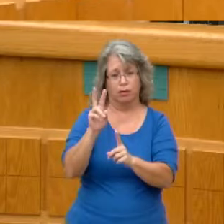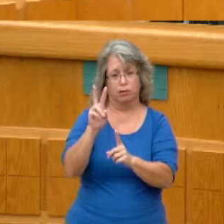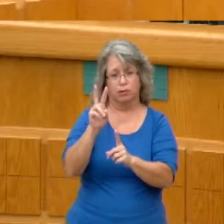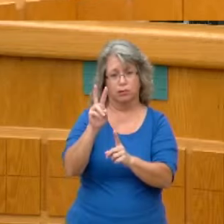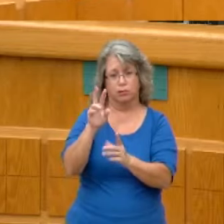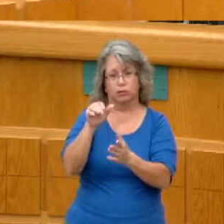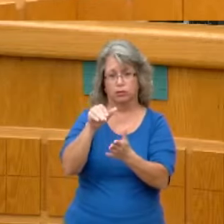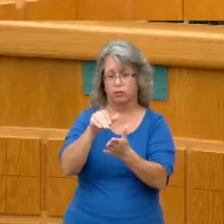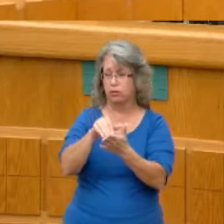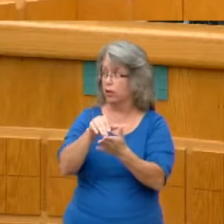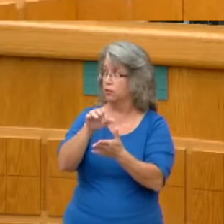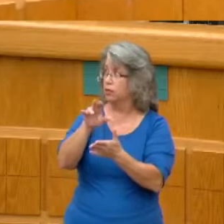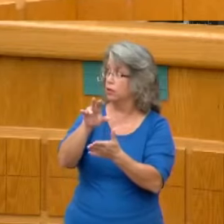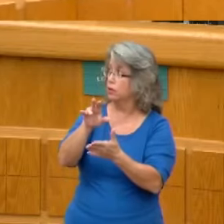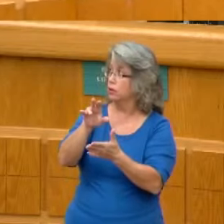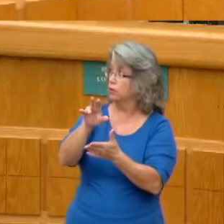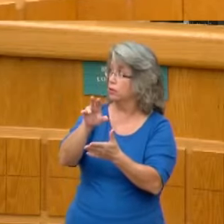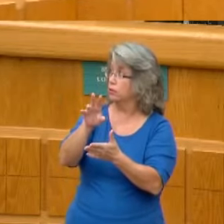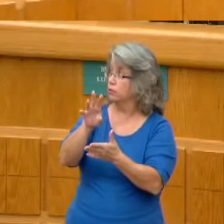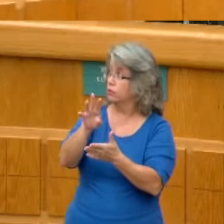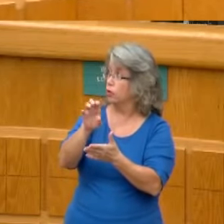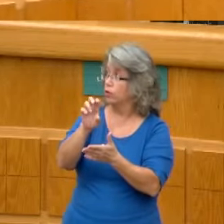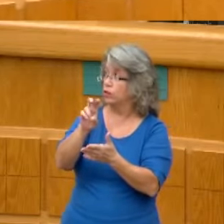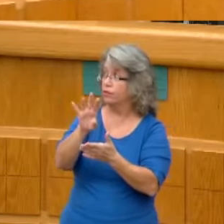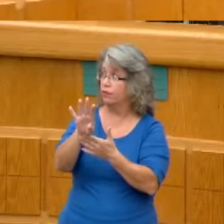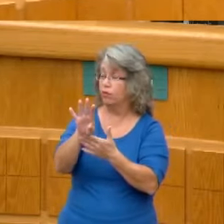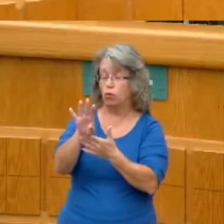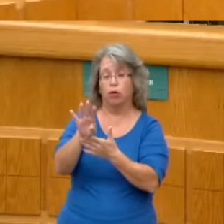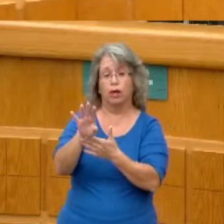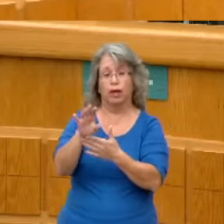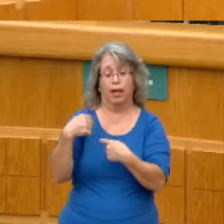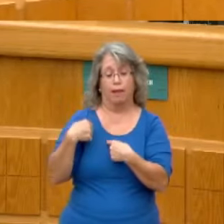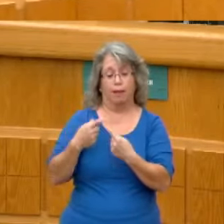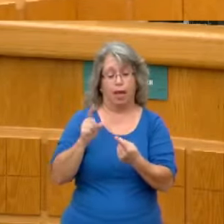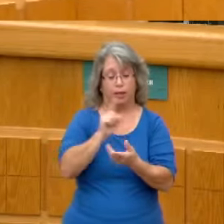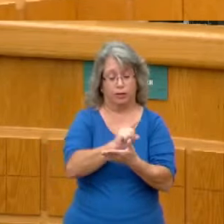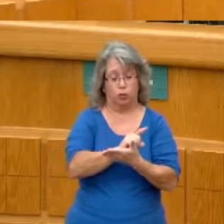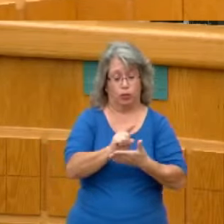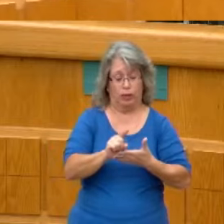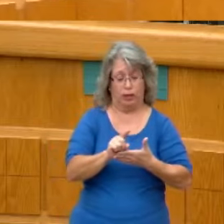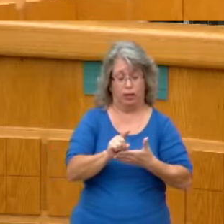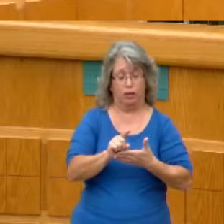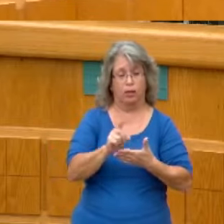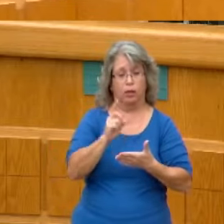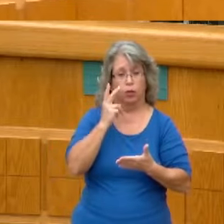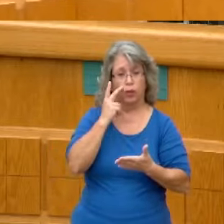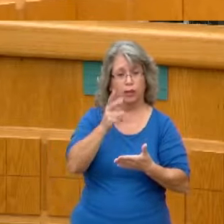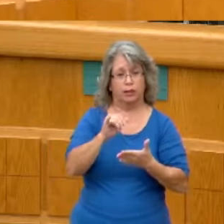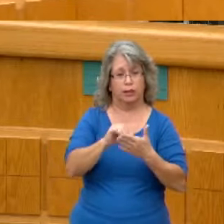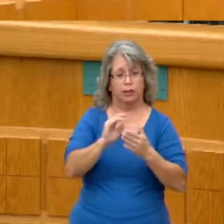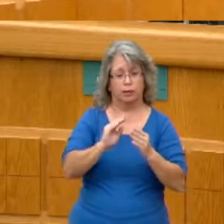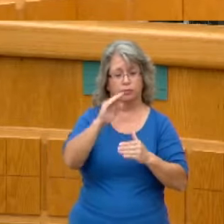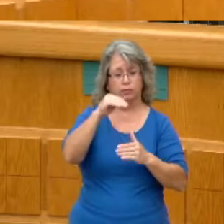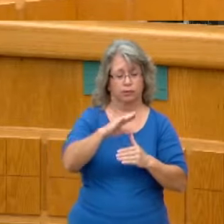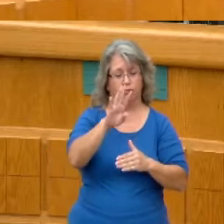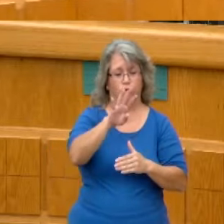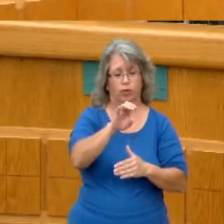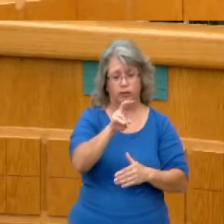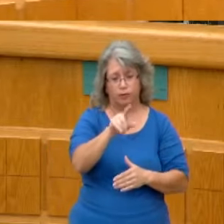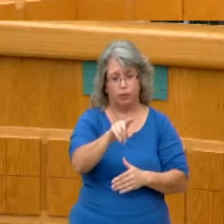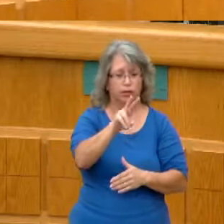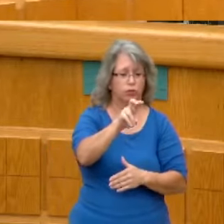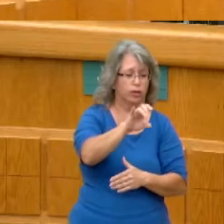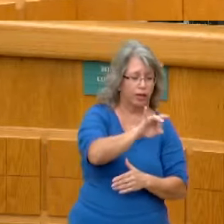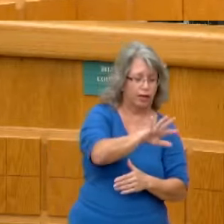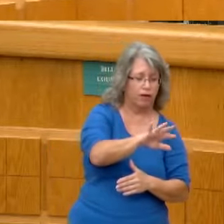2,474 COVID cases here in Nueces County. And this past week, we see those numbers up and down, 471,